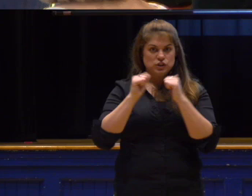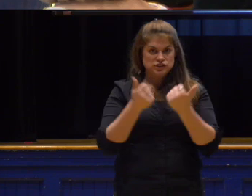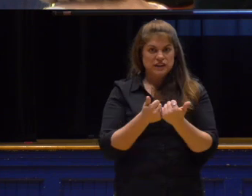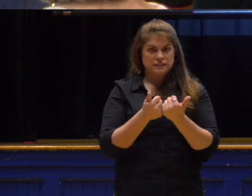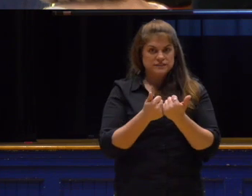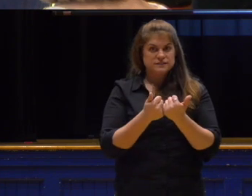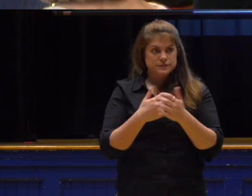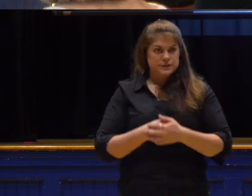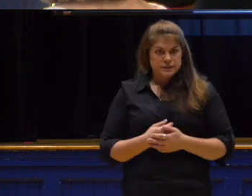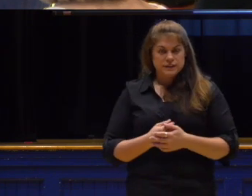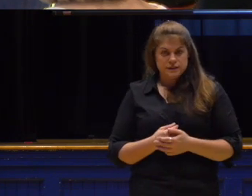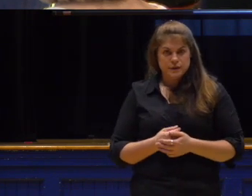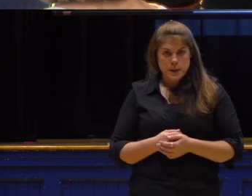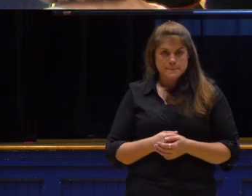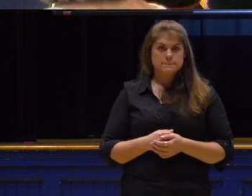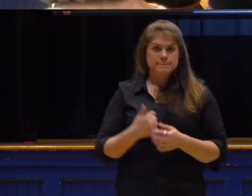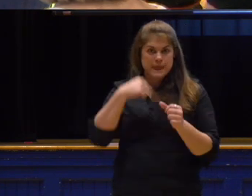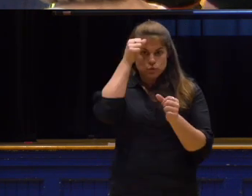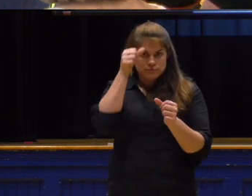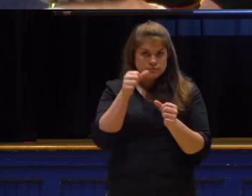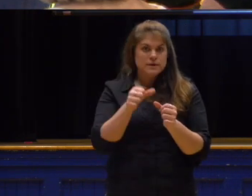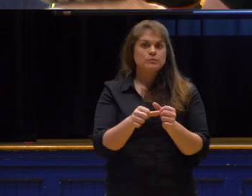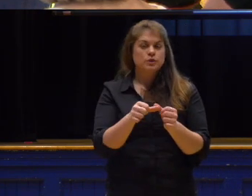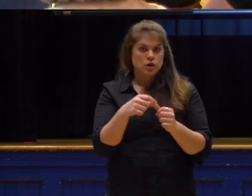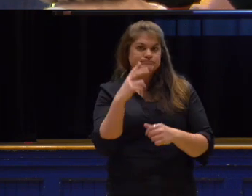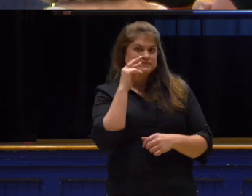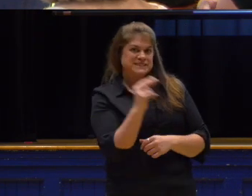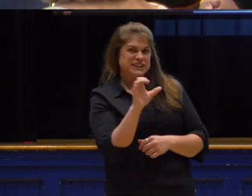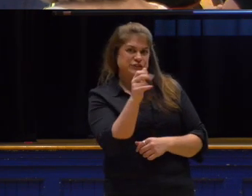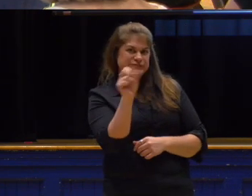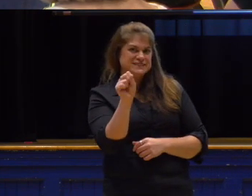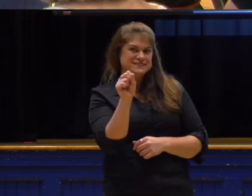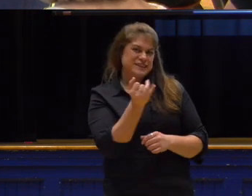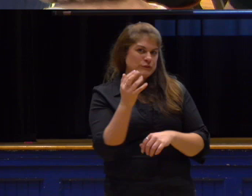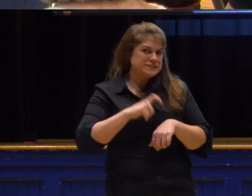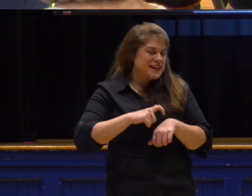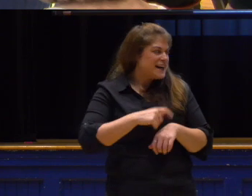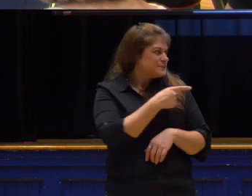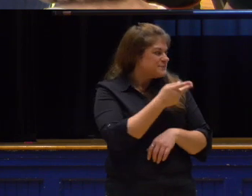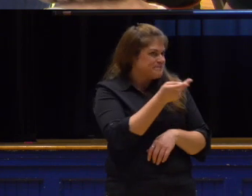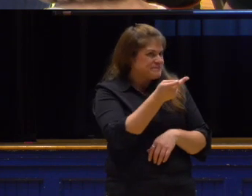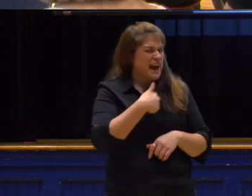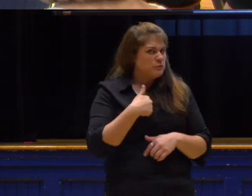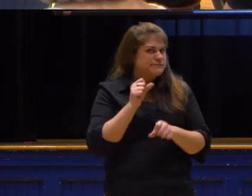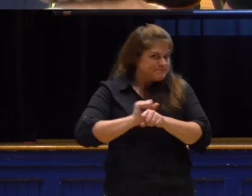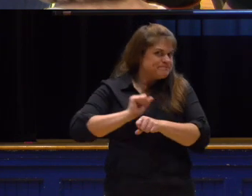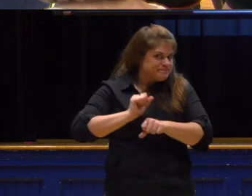Forest Park Civic Association. I remember having Chris here a couple of times, right, Chris? And we've been doing this for a